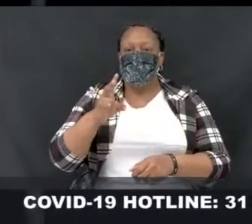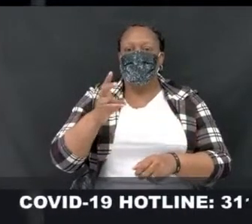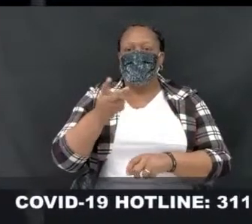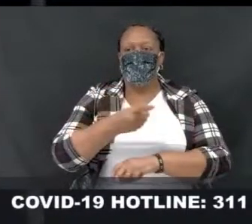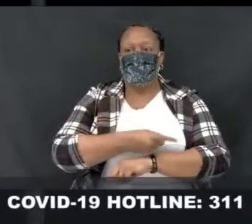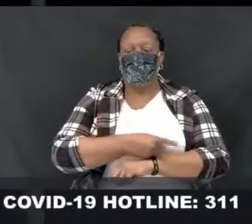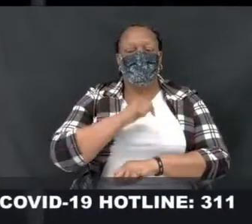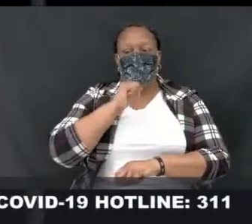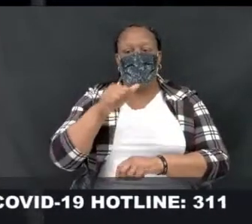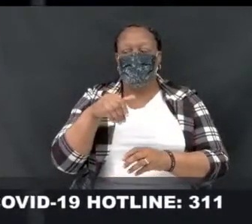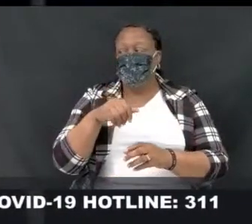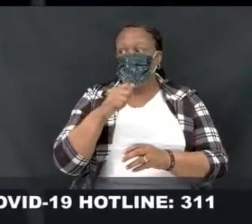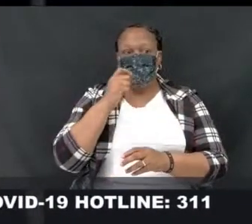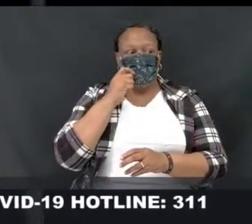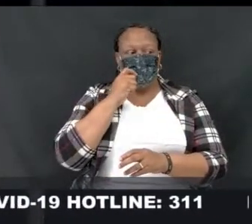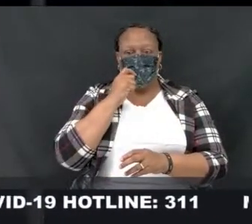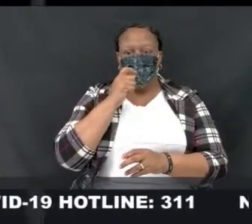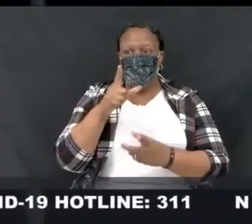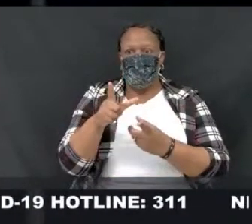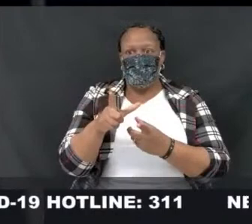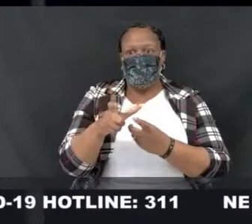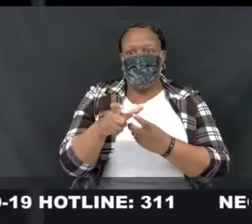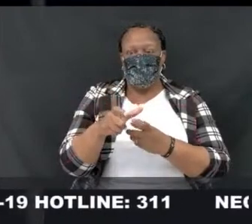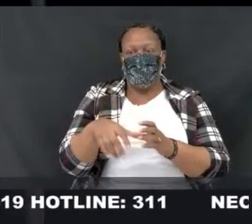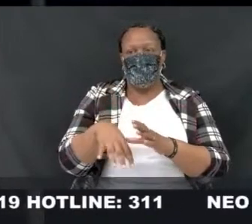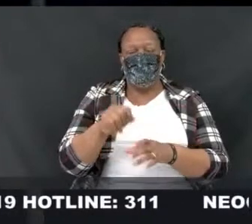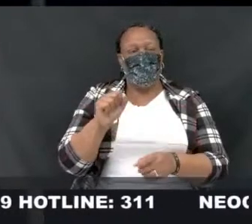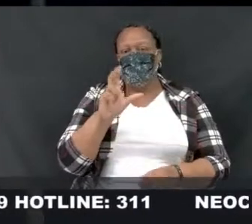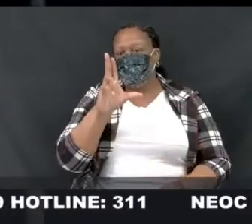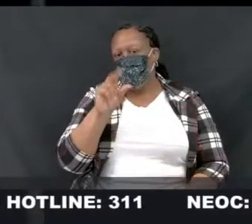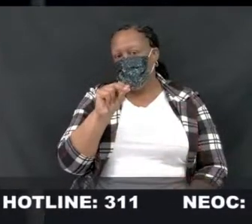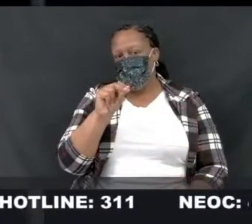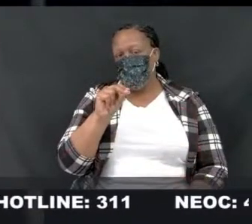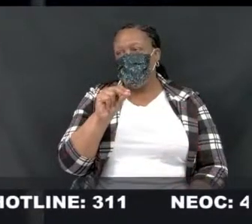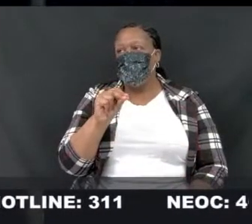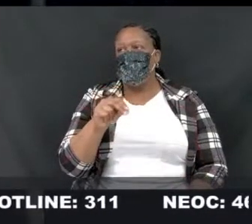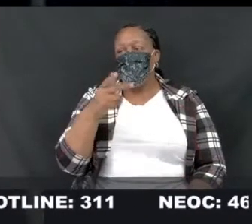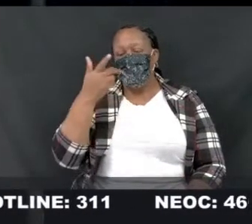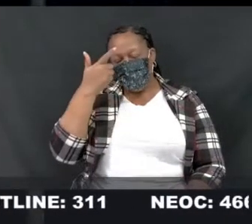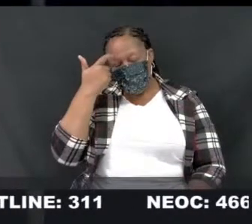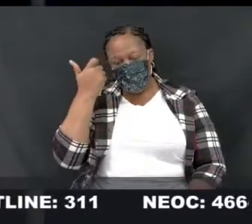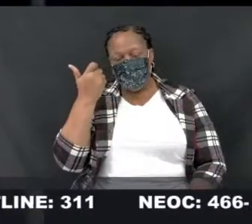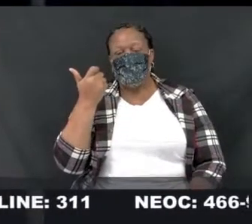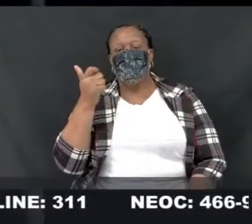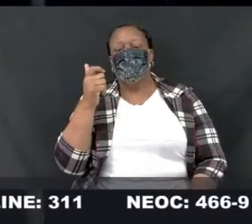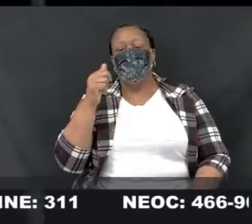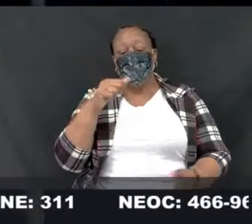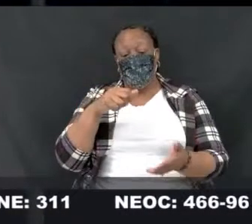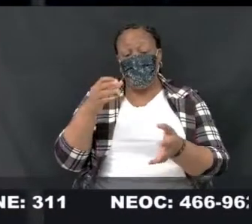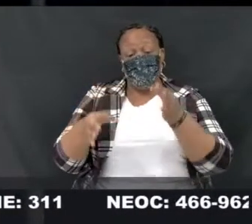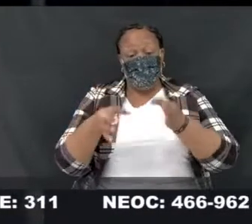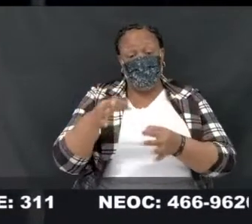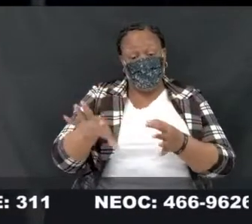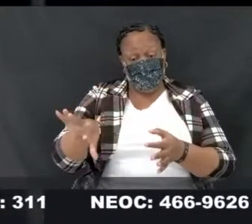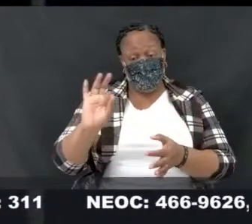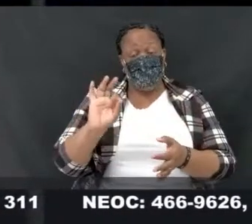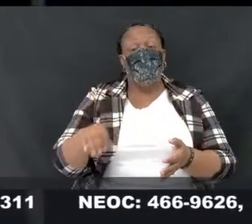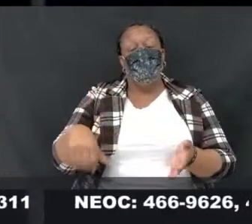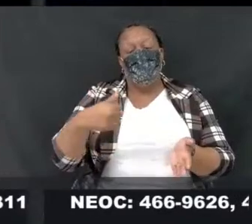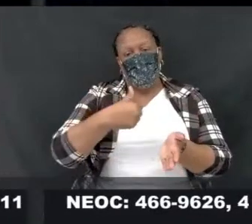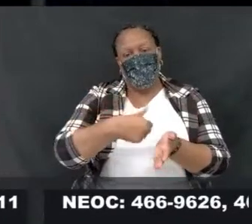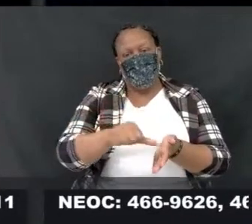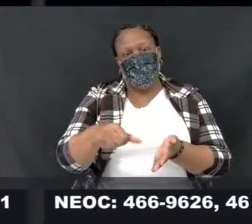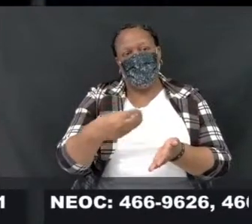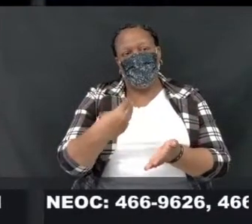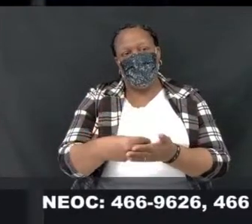traveler, and we thought it best to give it consideration and have the Cabinet agree to the removal of